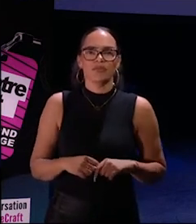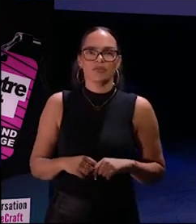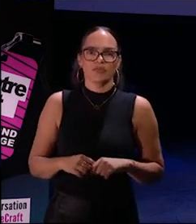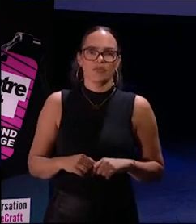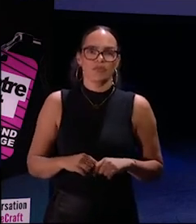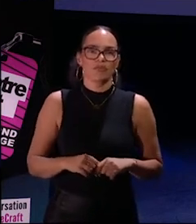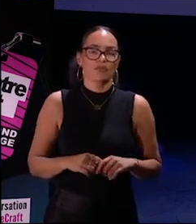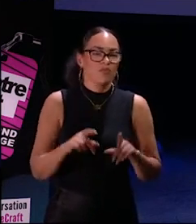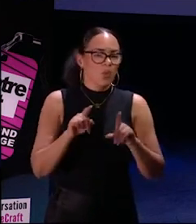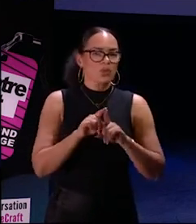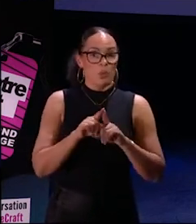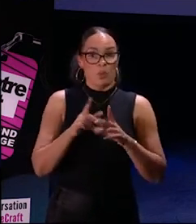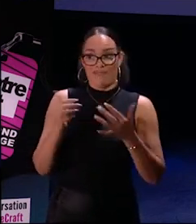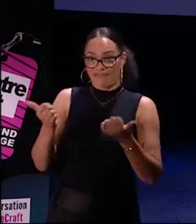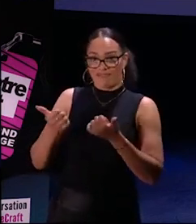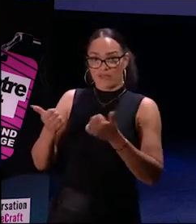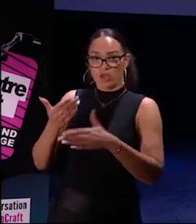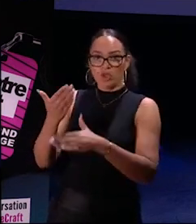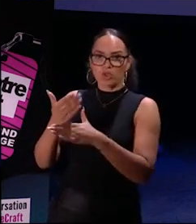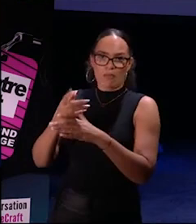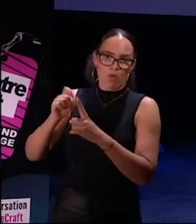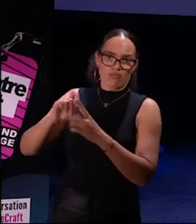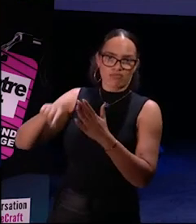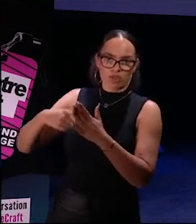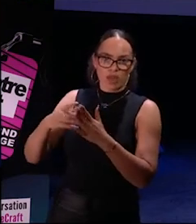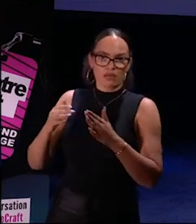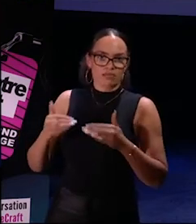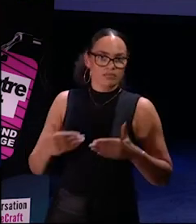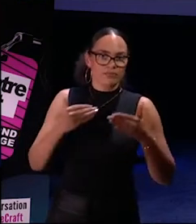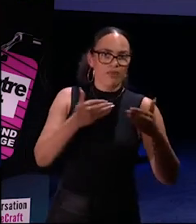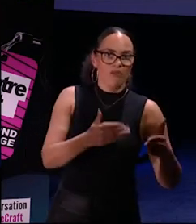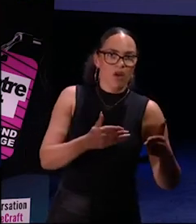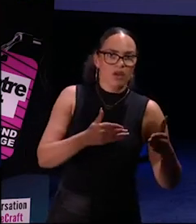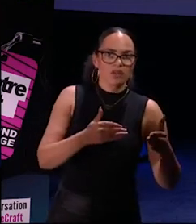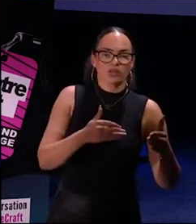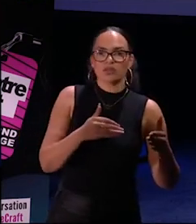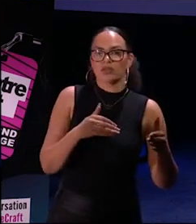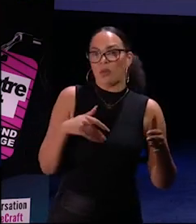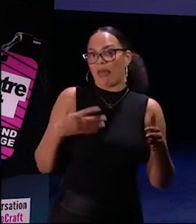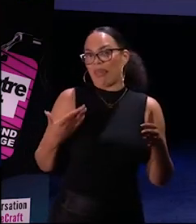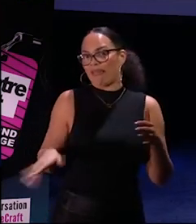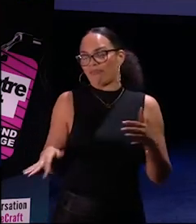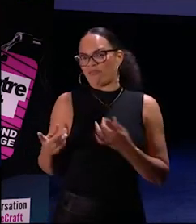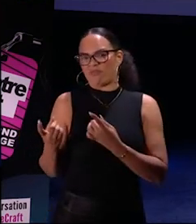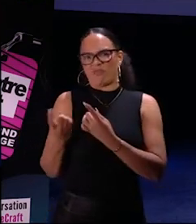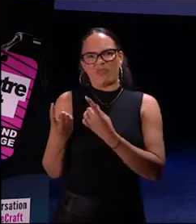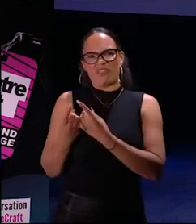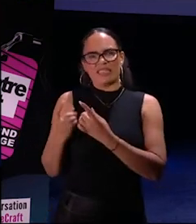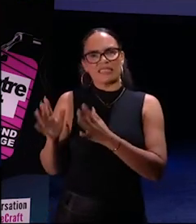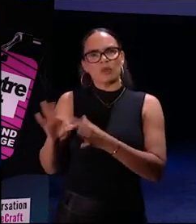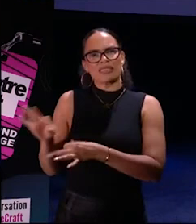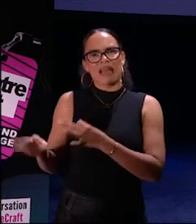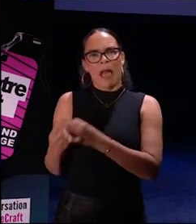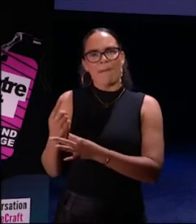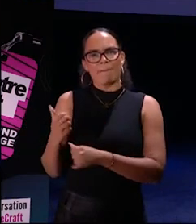when you leave a job or leave a building and move on, quite often we can leave those things behind. And I think we need to